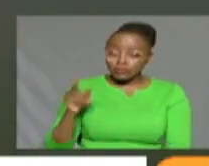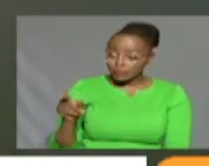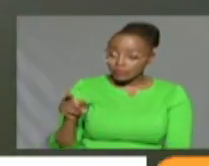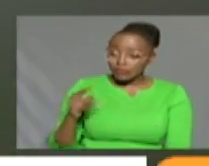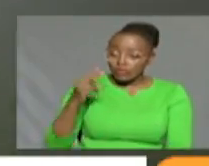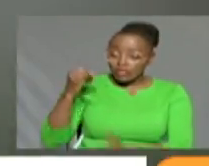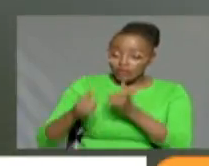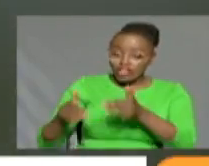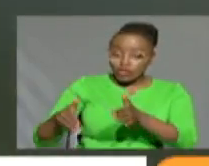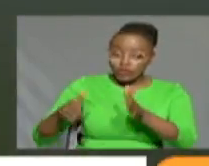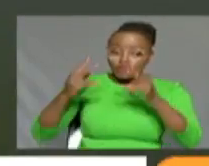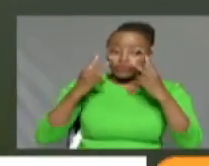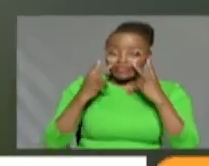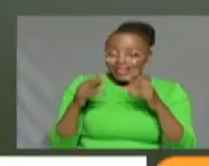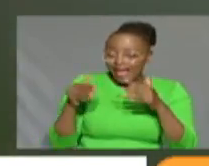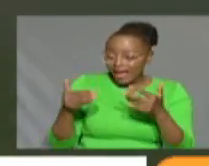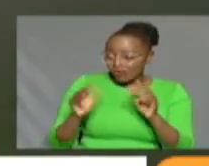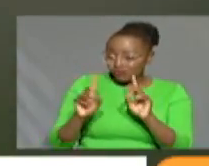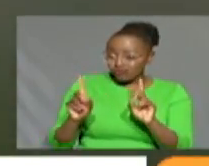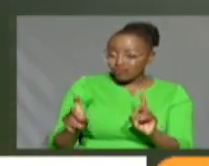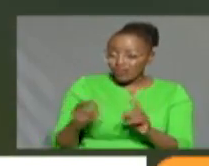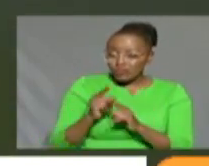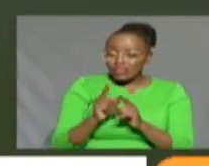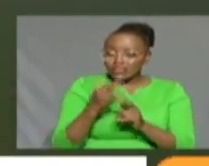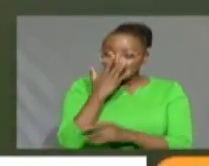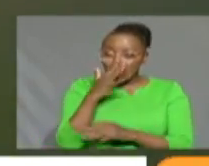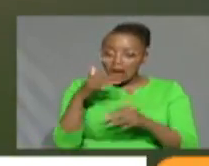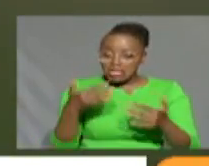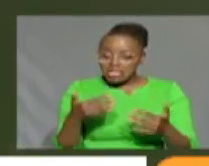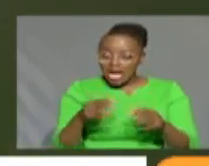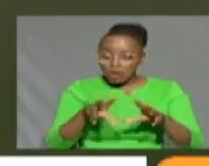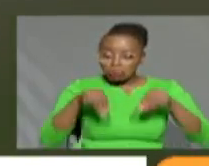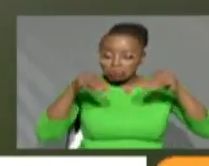mwisho. Ona hii nyasi vile inakaa. Ona hii maua vile inakaa.